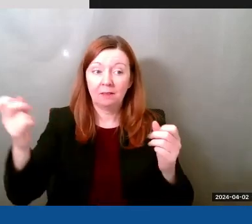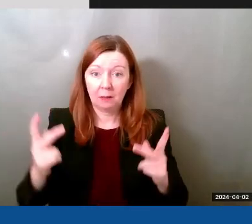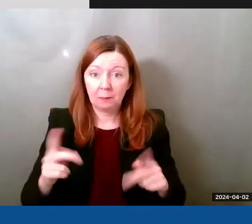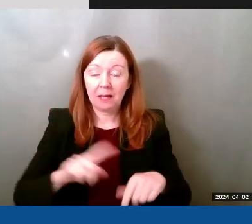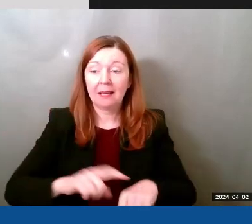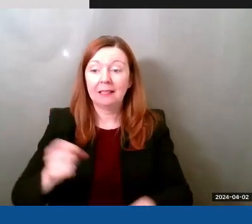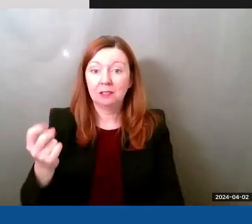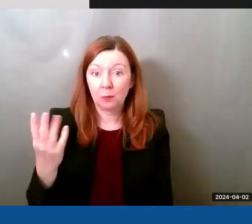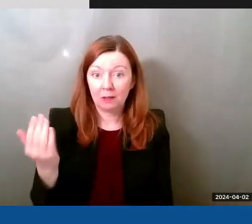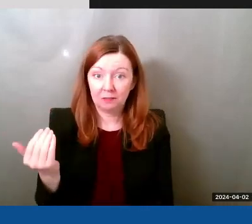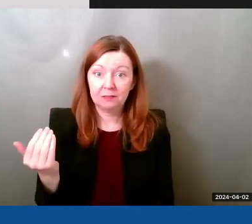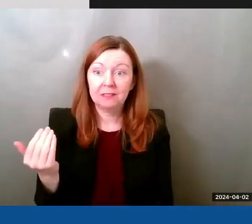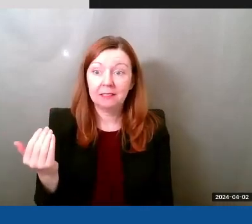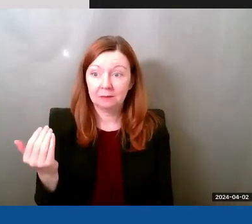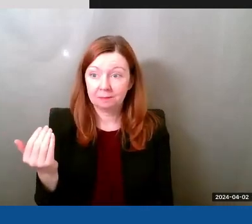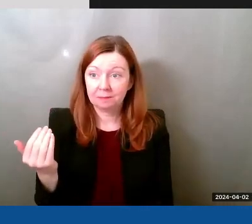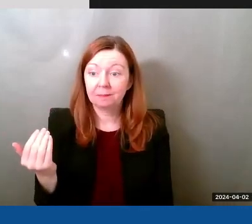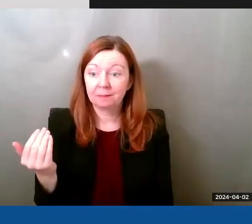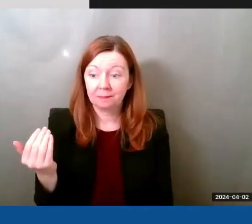return at 12:15.